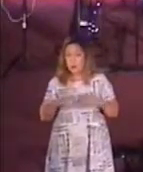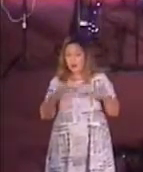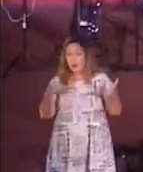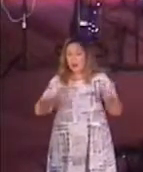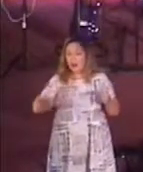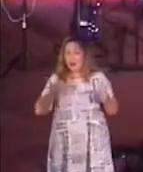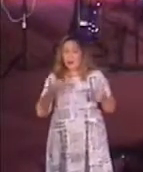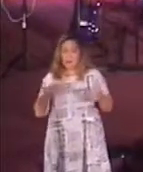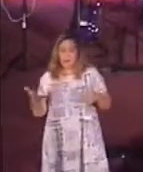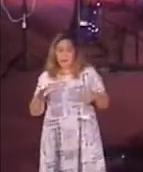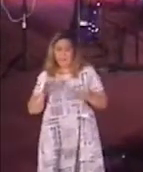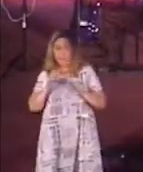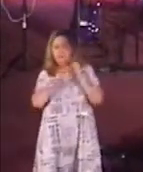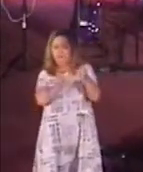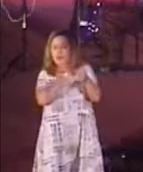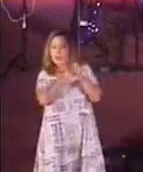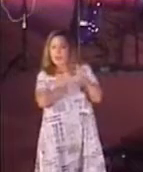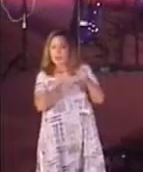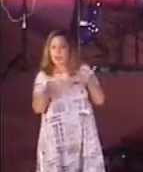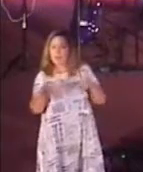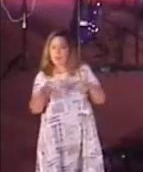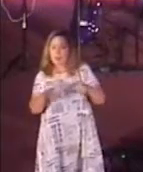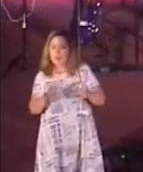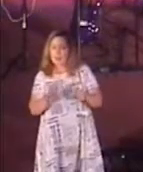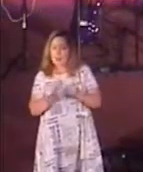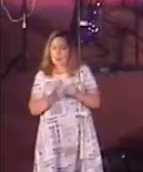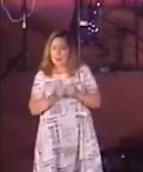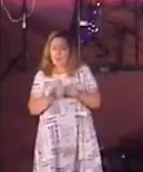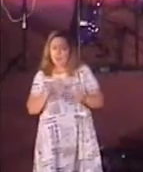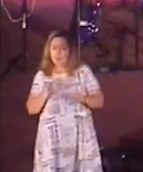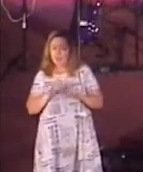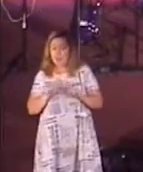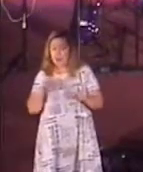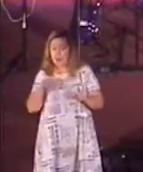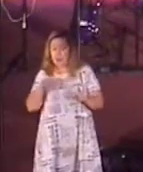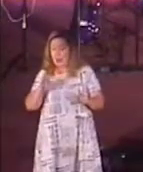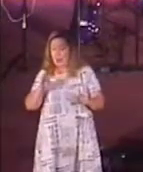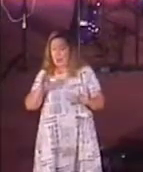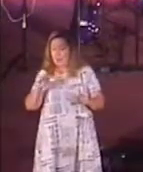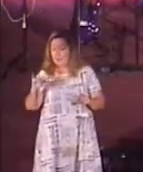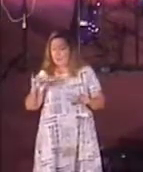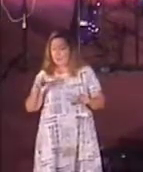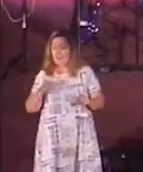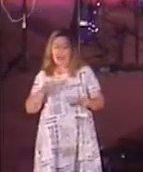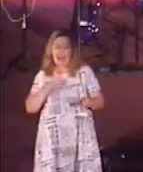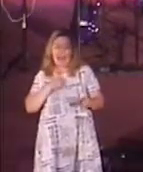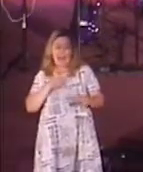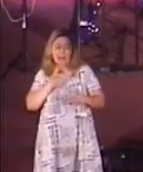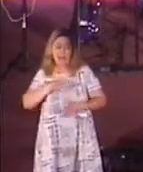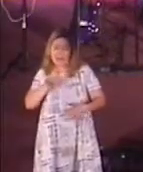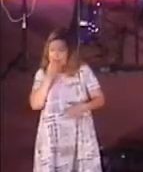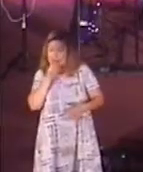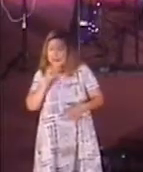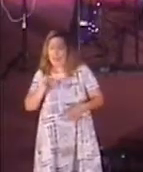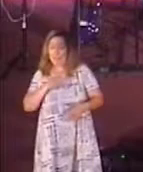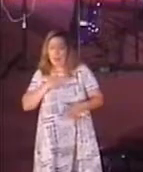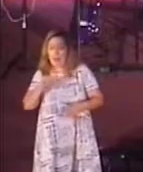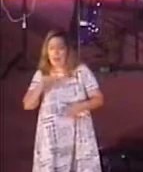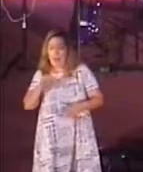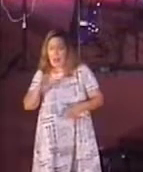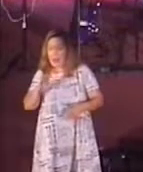play games. You know, there are certain things that I like to do. But as far as hobbies are concerned, eating is kind of like one of my hobbies.